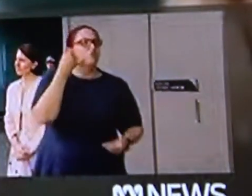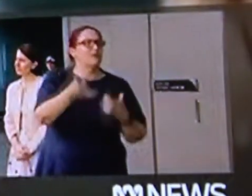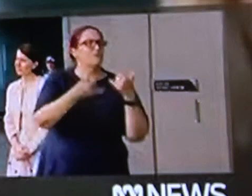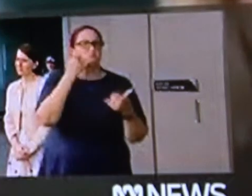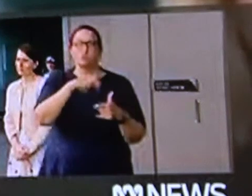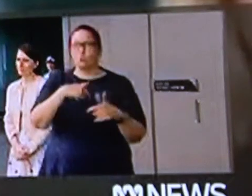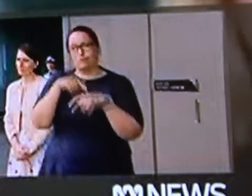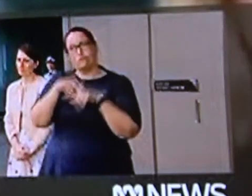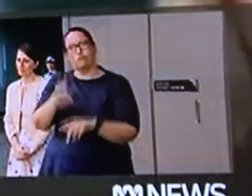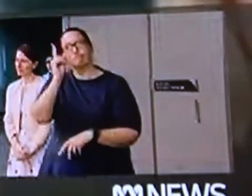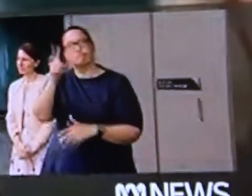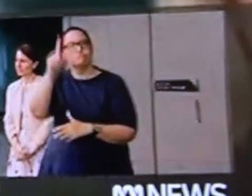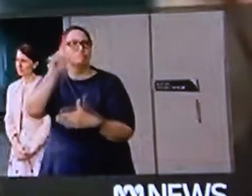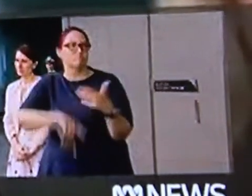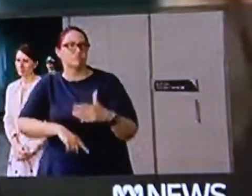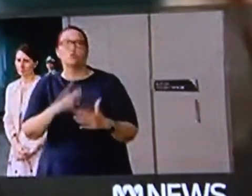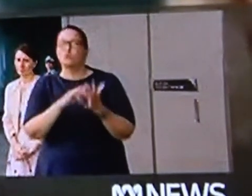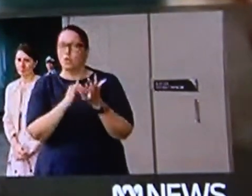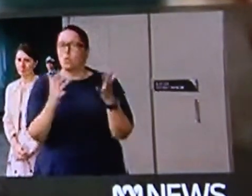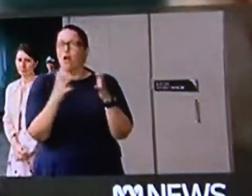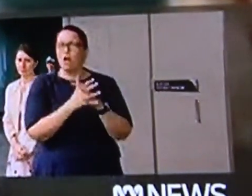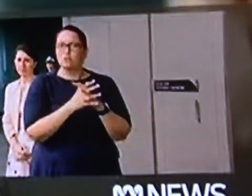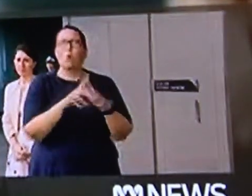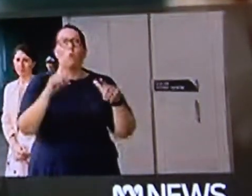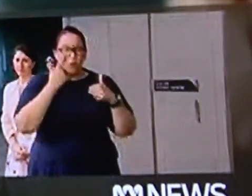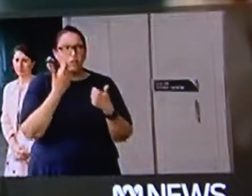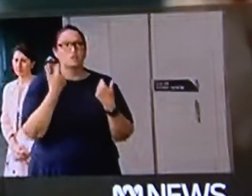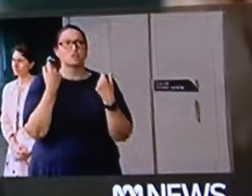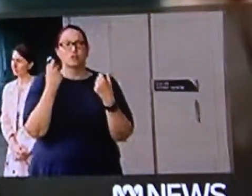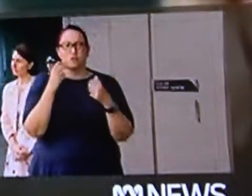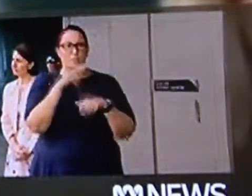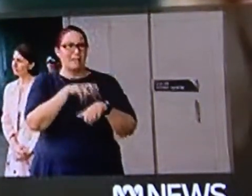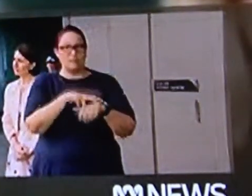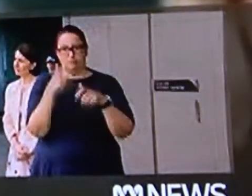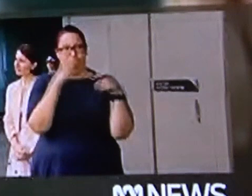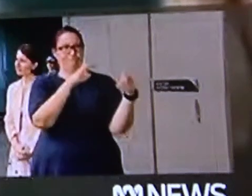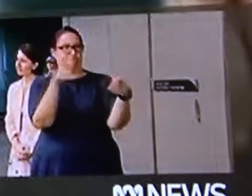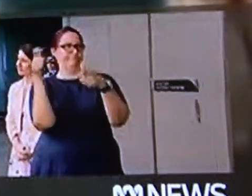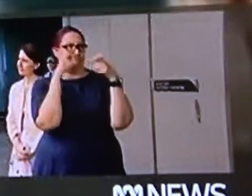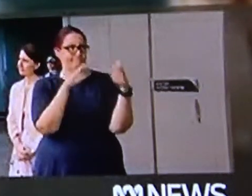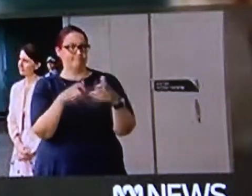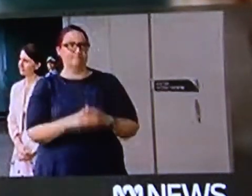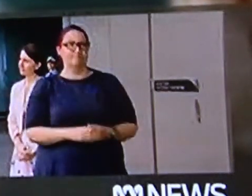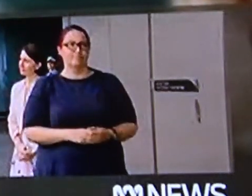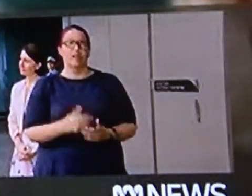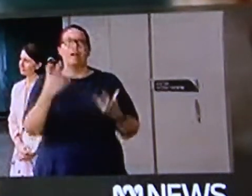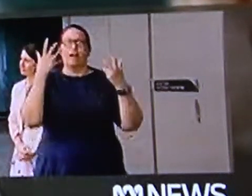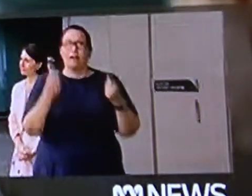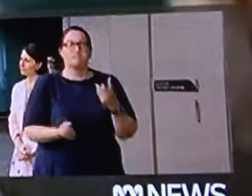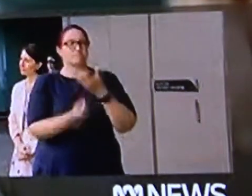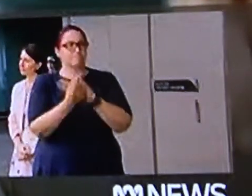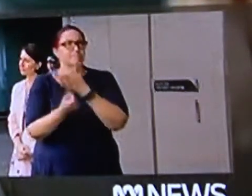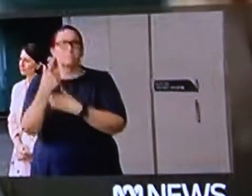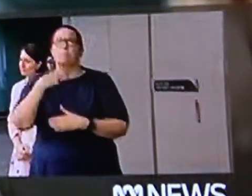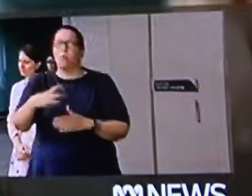for business. The police are still out there protecting you. There are sensible escalations in terms of this, and tonight